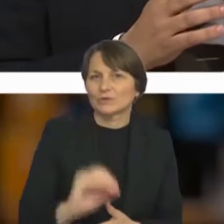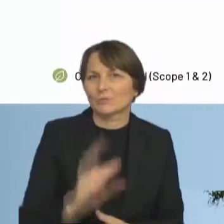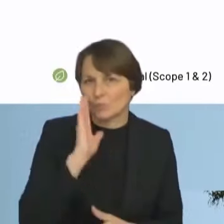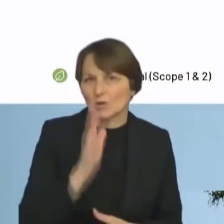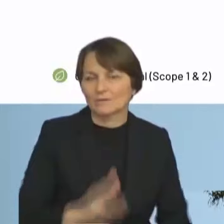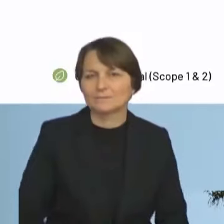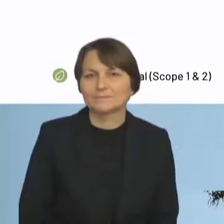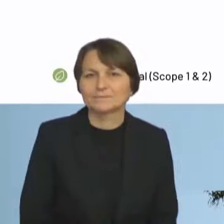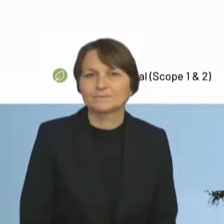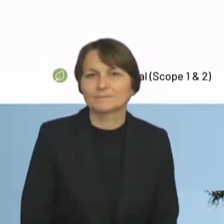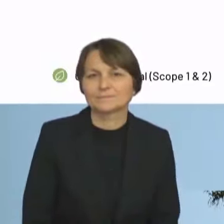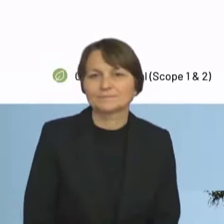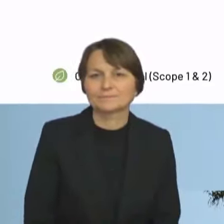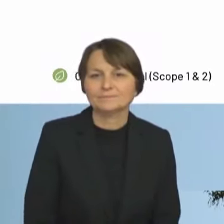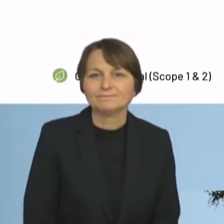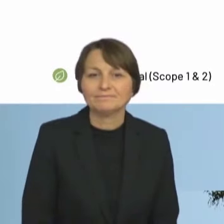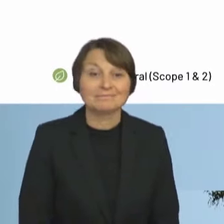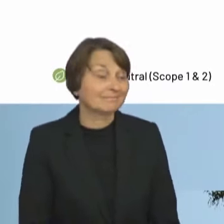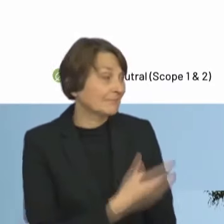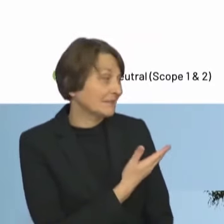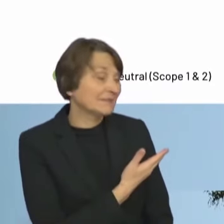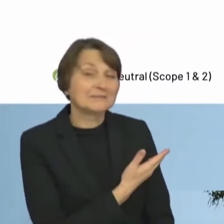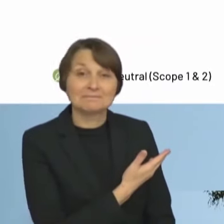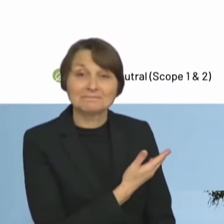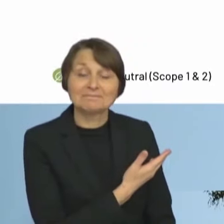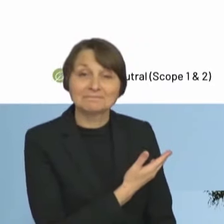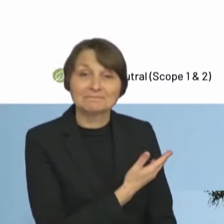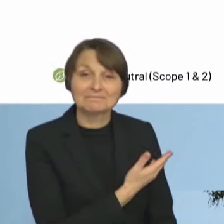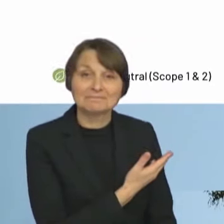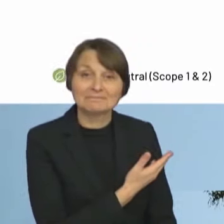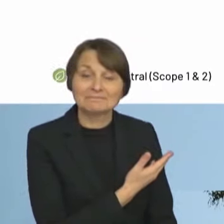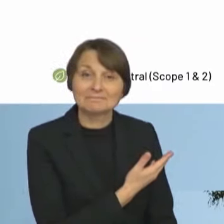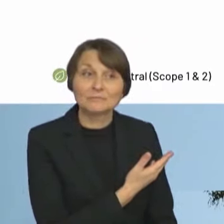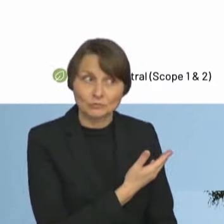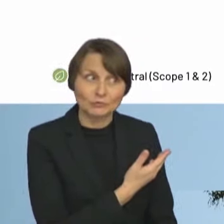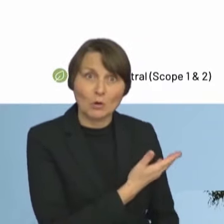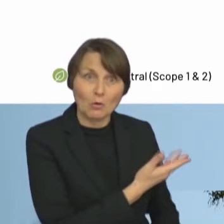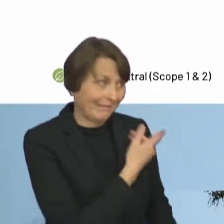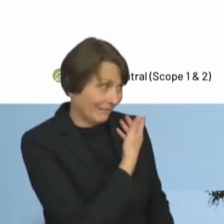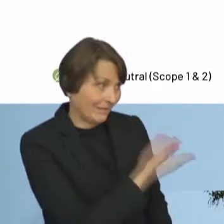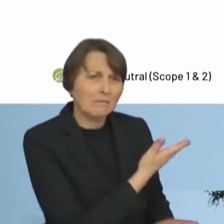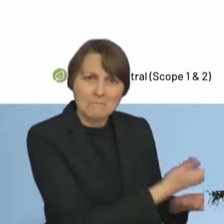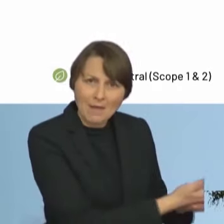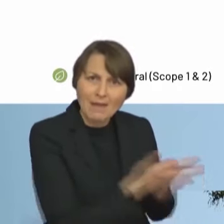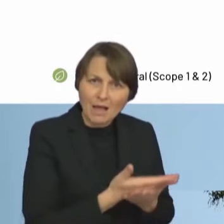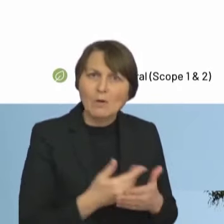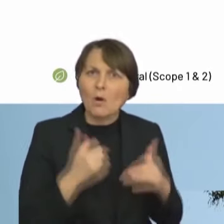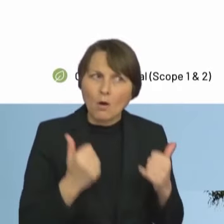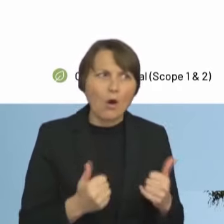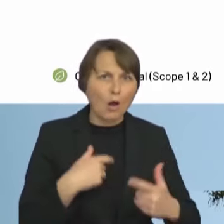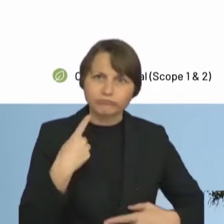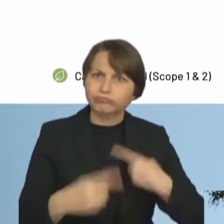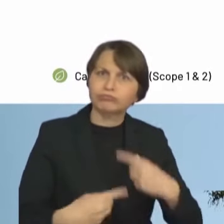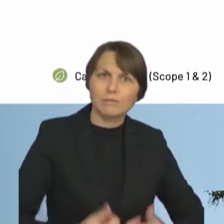And all of this is, of course, is going to serve our performance, and that is what is most important after all. Every single